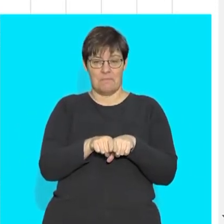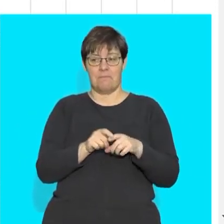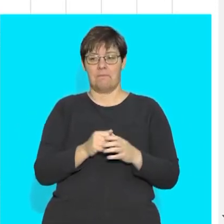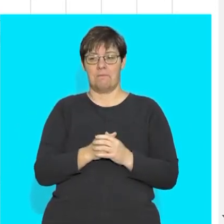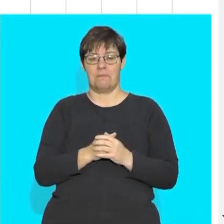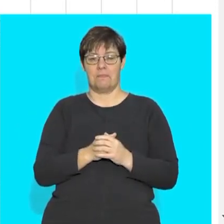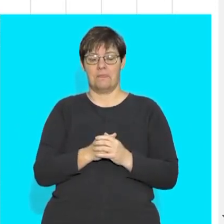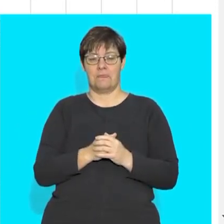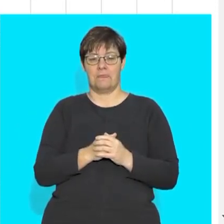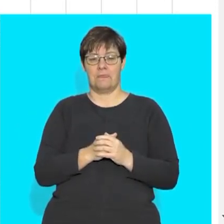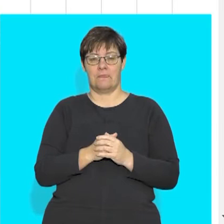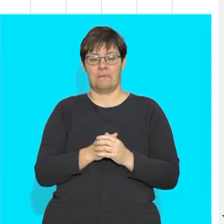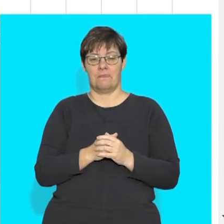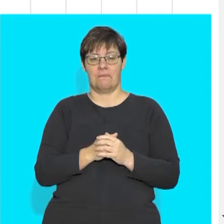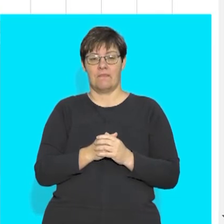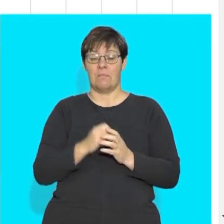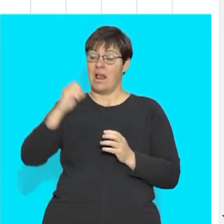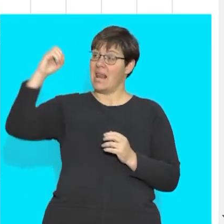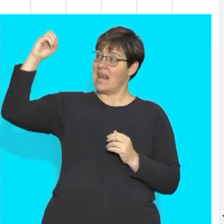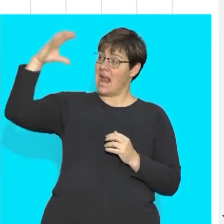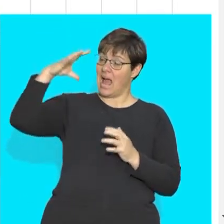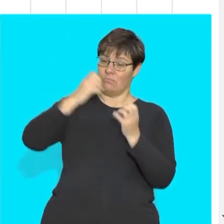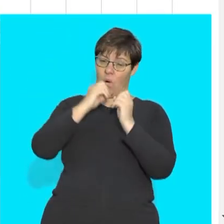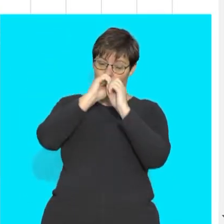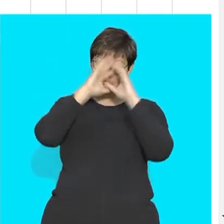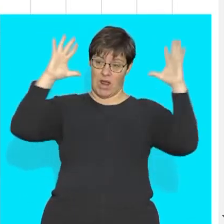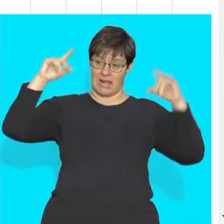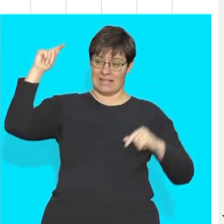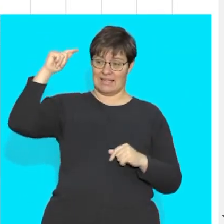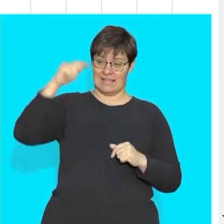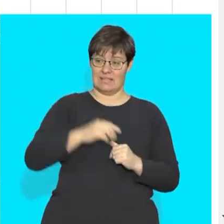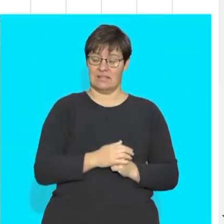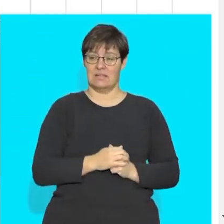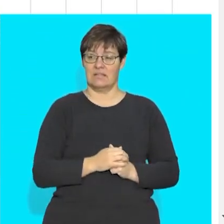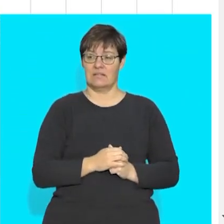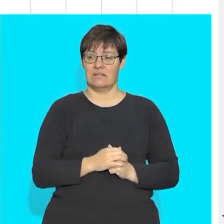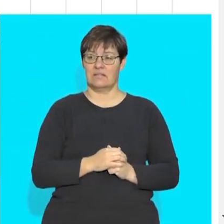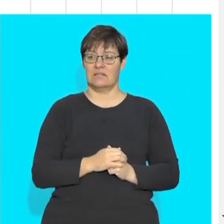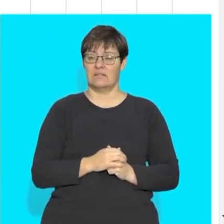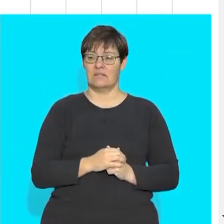but I'm going to make the light brighter, okay?